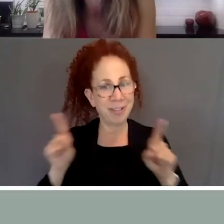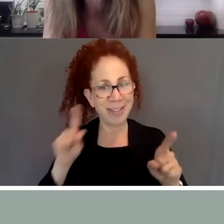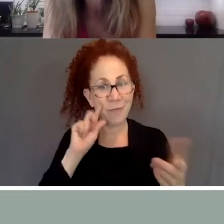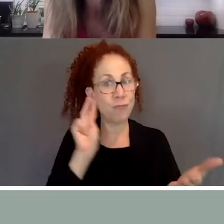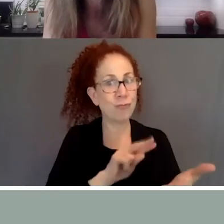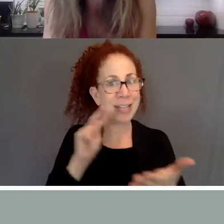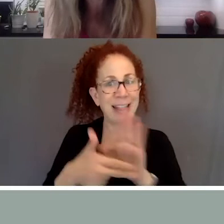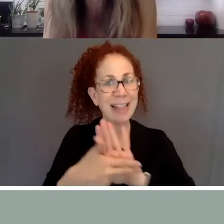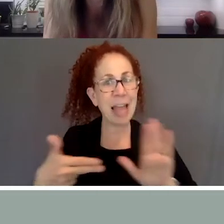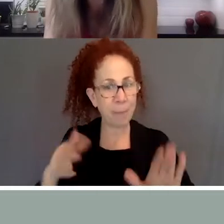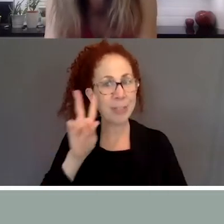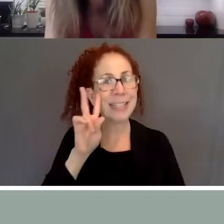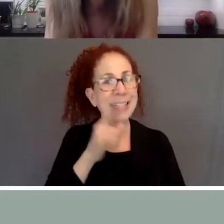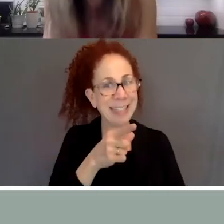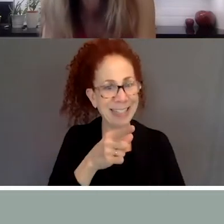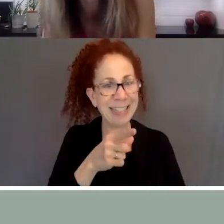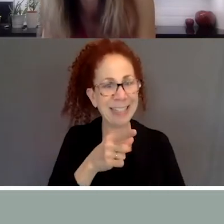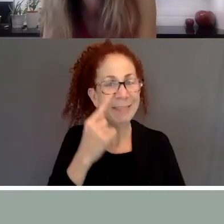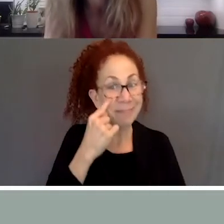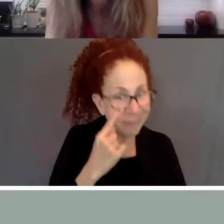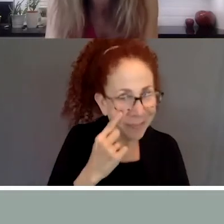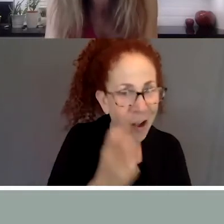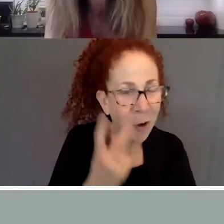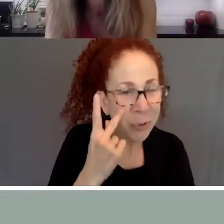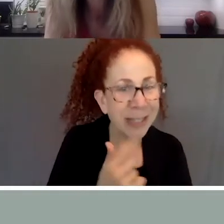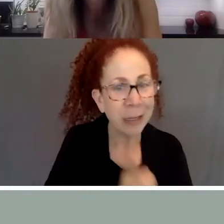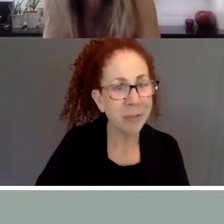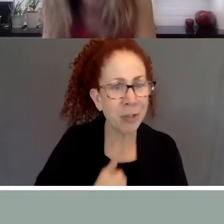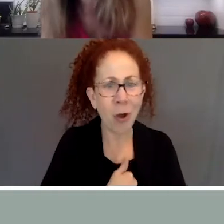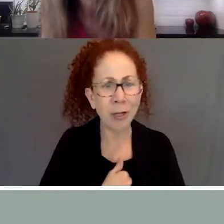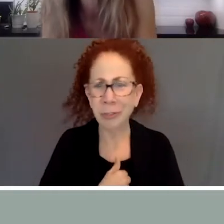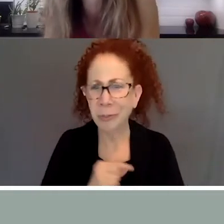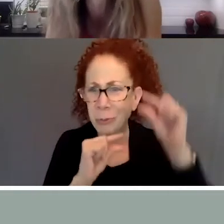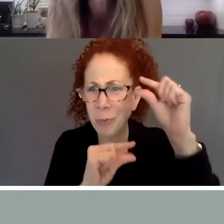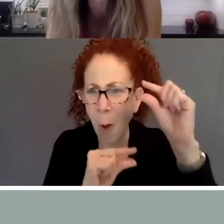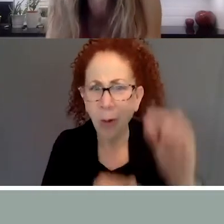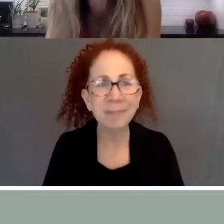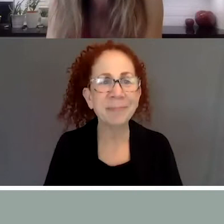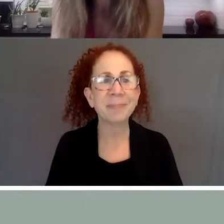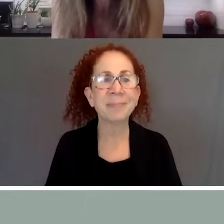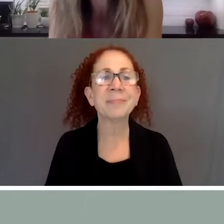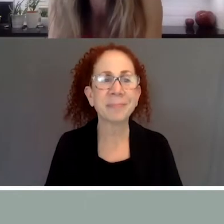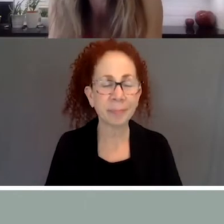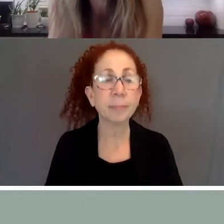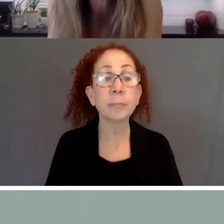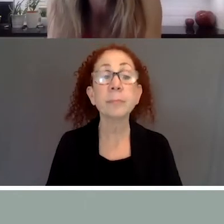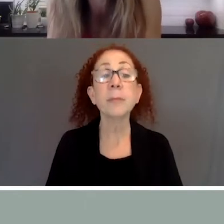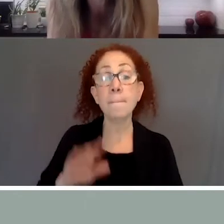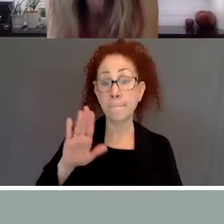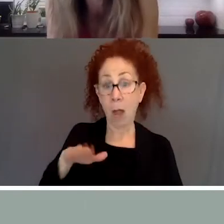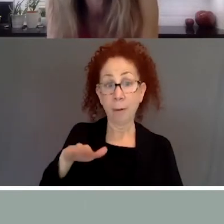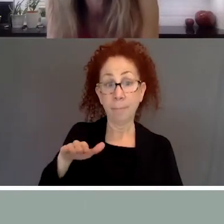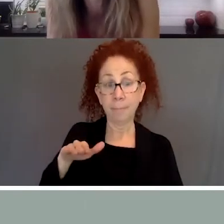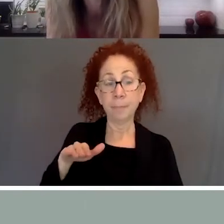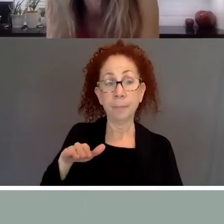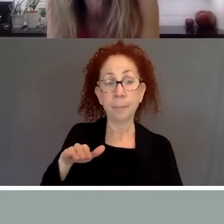read the label. So it's really hard to read the fine print. So I made the numbers bigger for you. But the one on the bottom, on